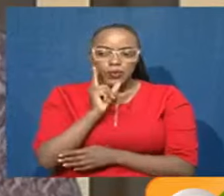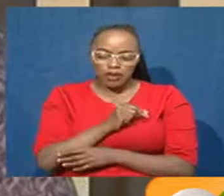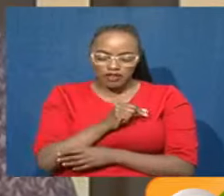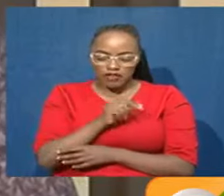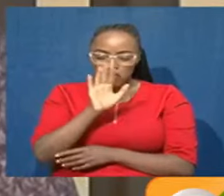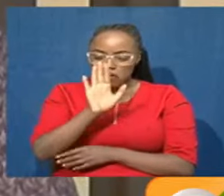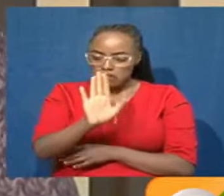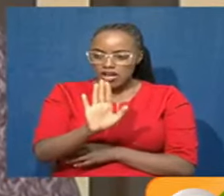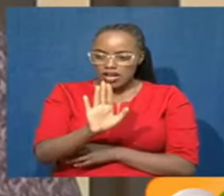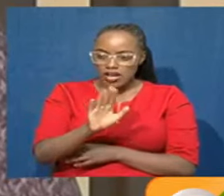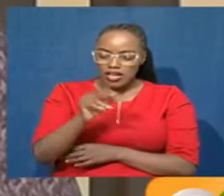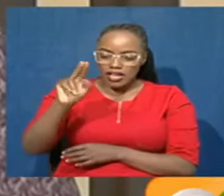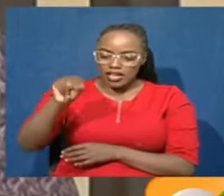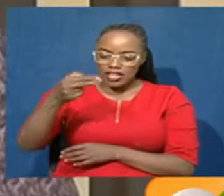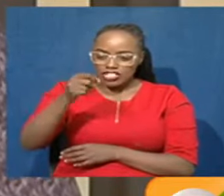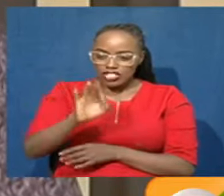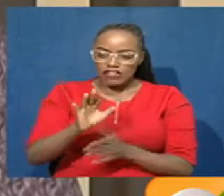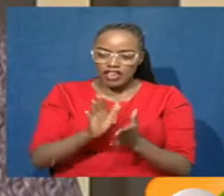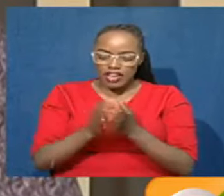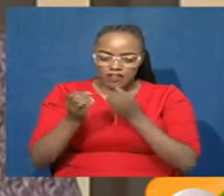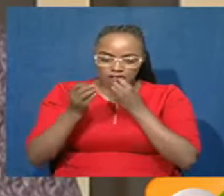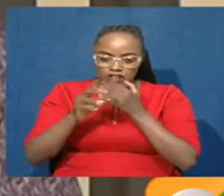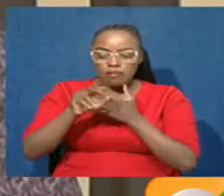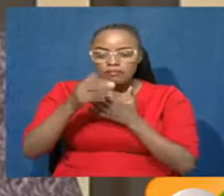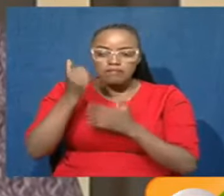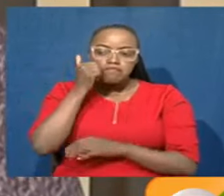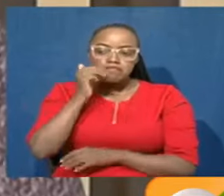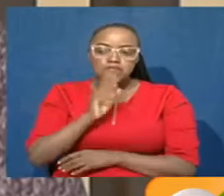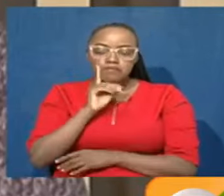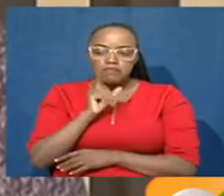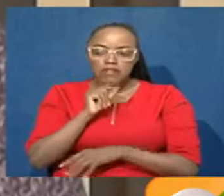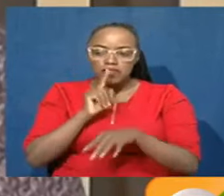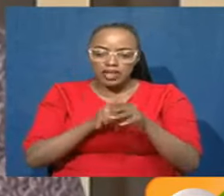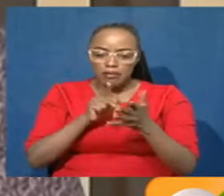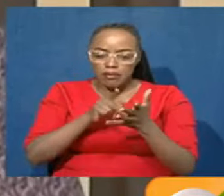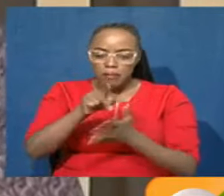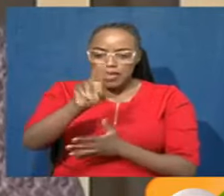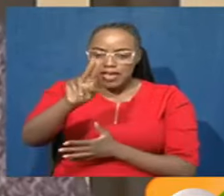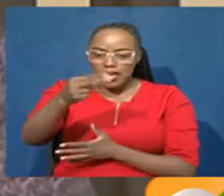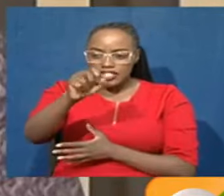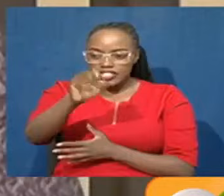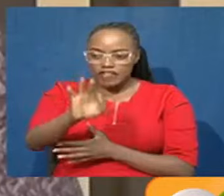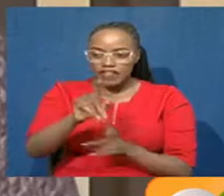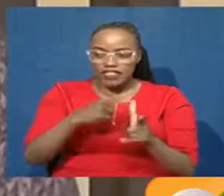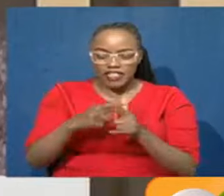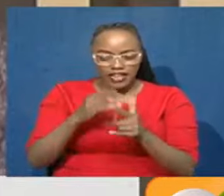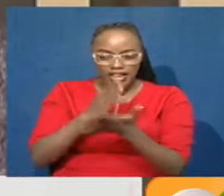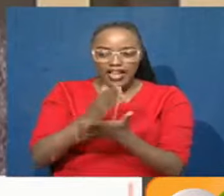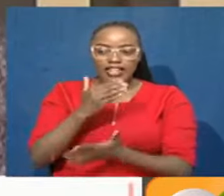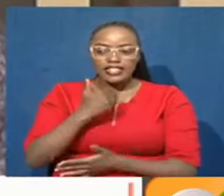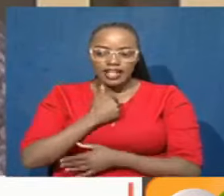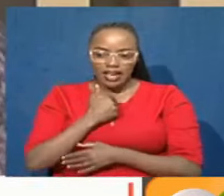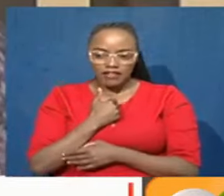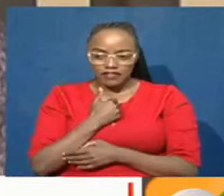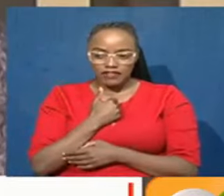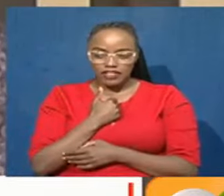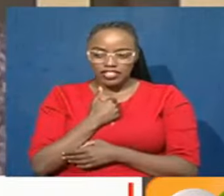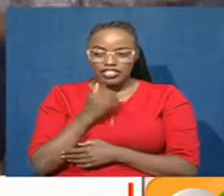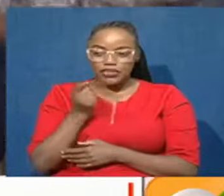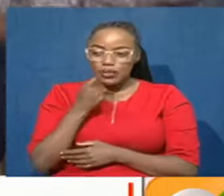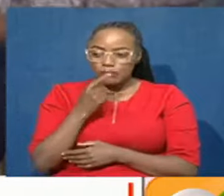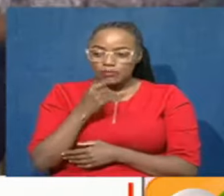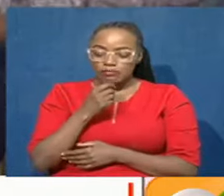their NHIF, and we informed the patients that once you pay your NHIF, you will still be entitled to the